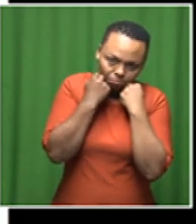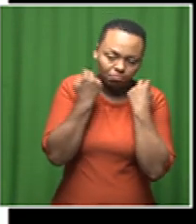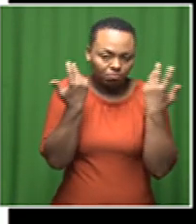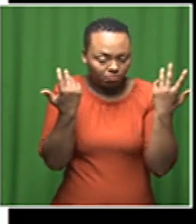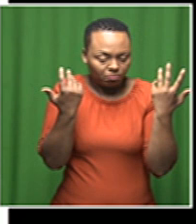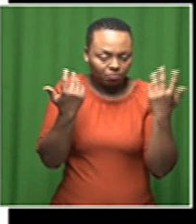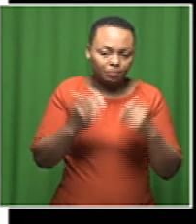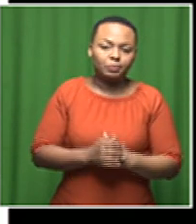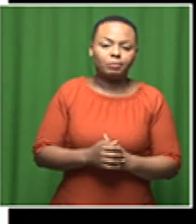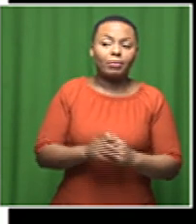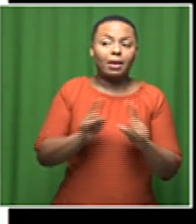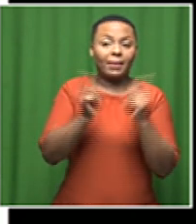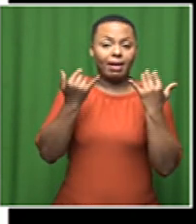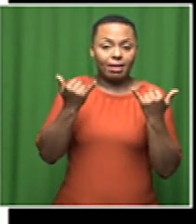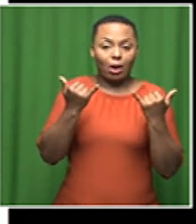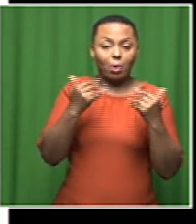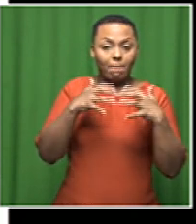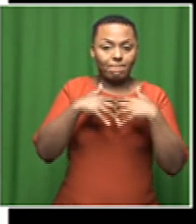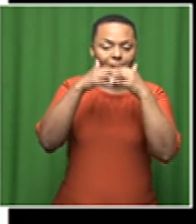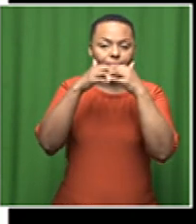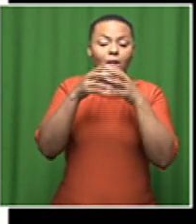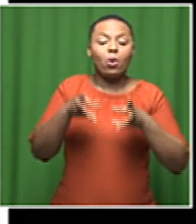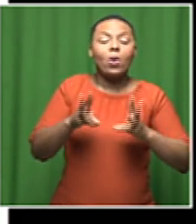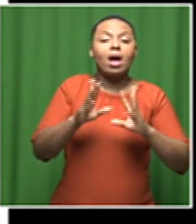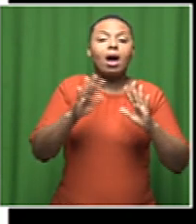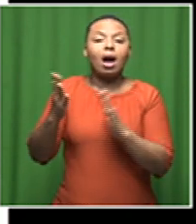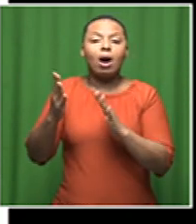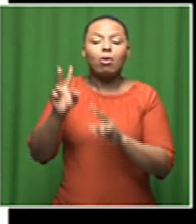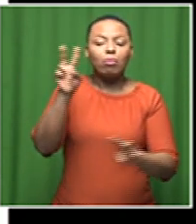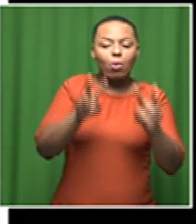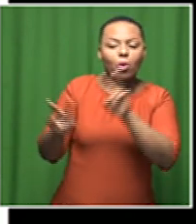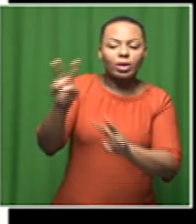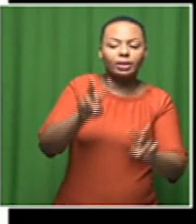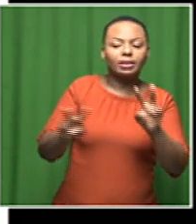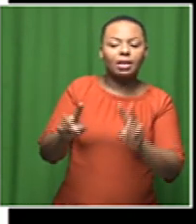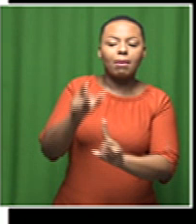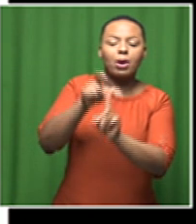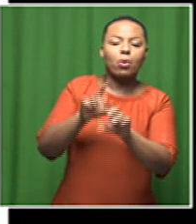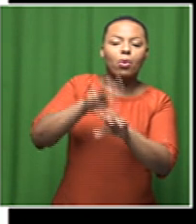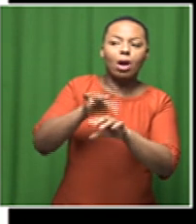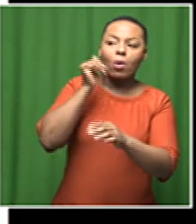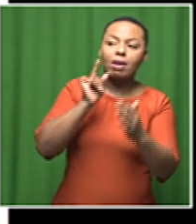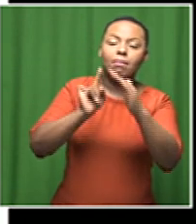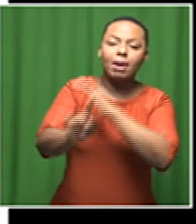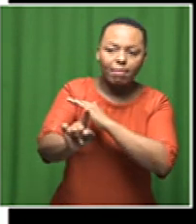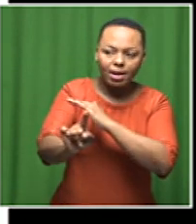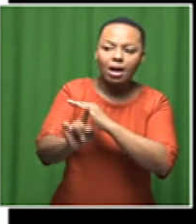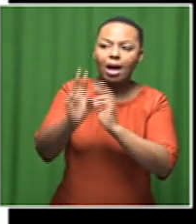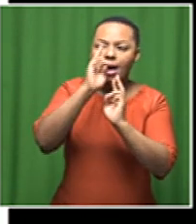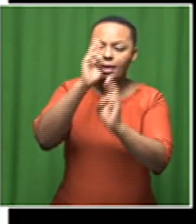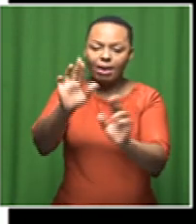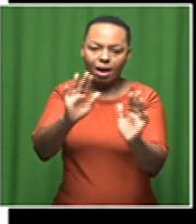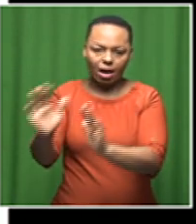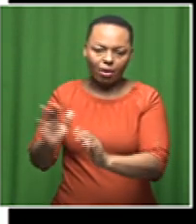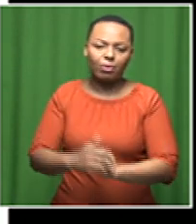of monitoring whether these rights are respected, and such need to be communicated to us, as we'll